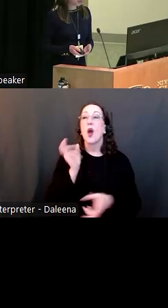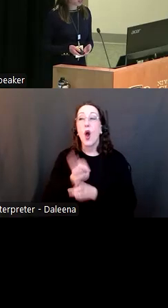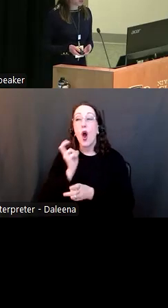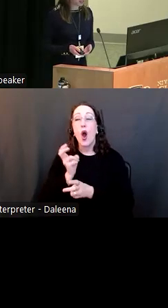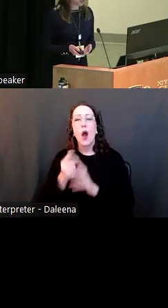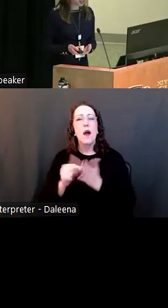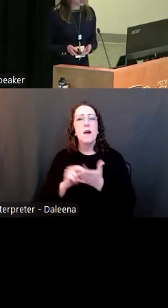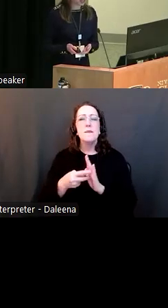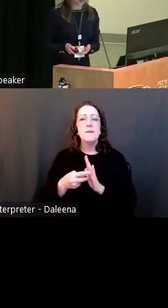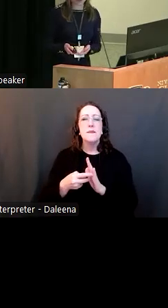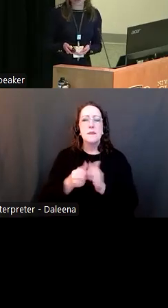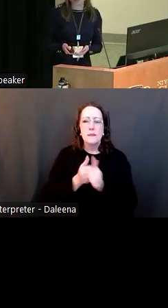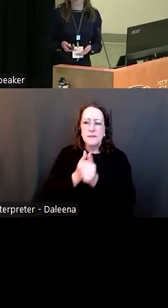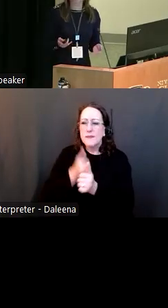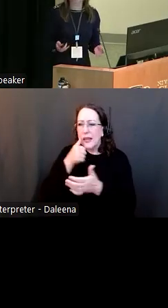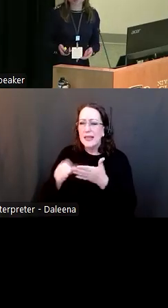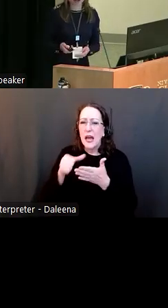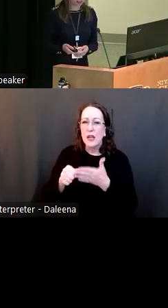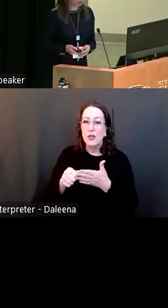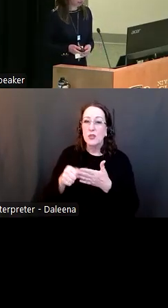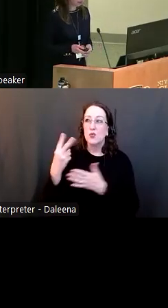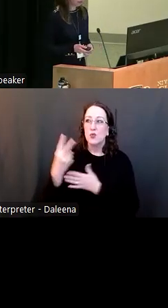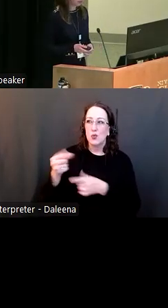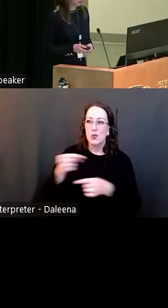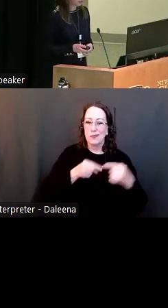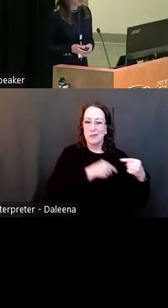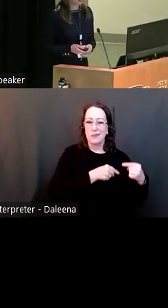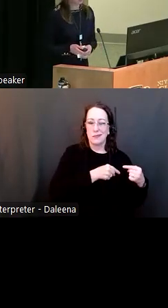involved participants tracking letters that were shown 2 steps back.